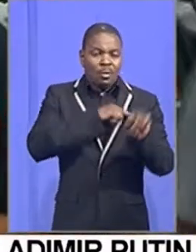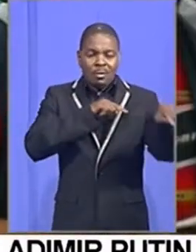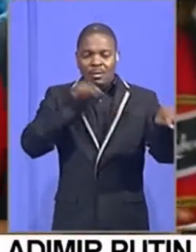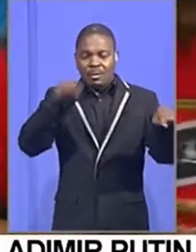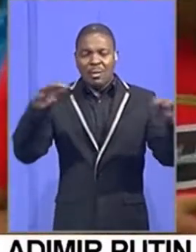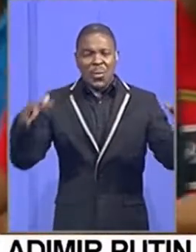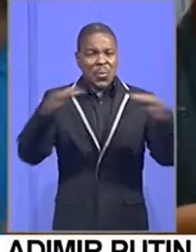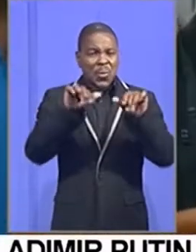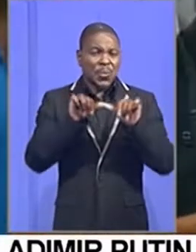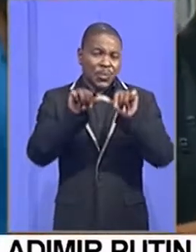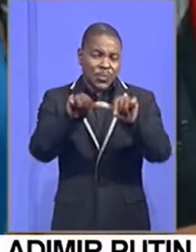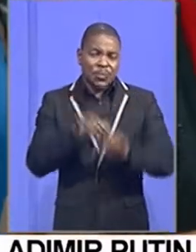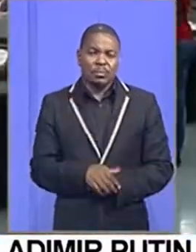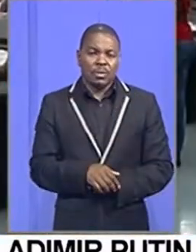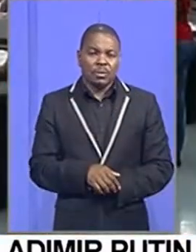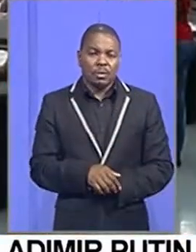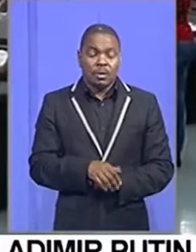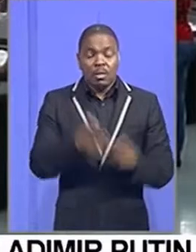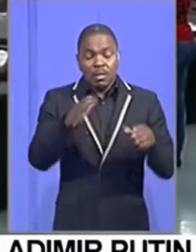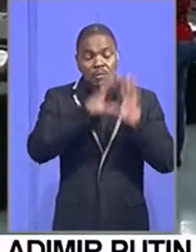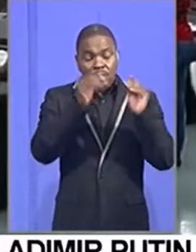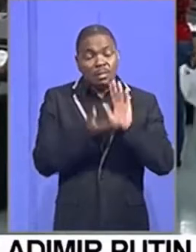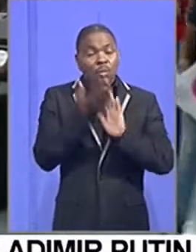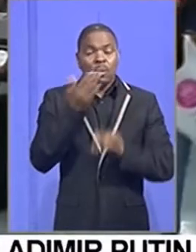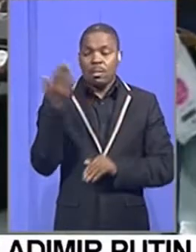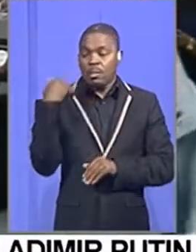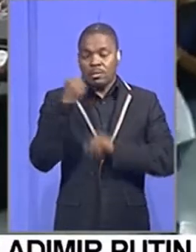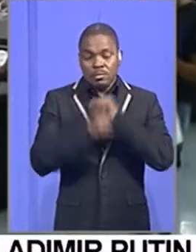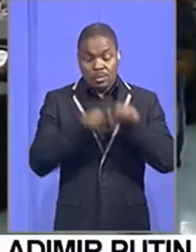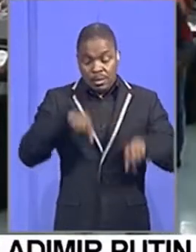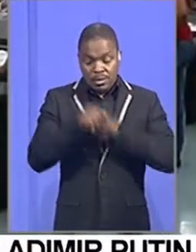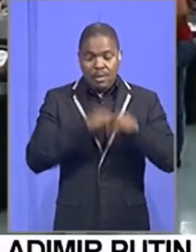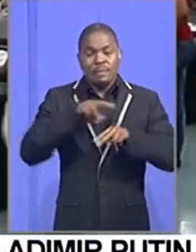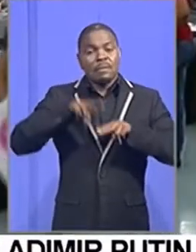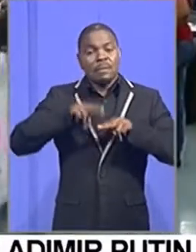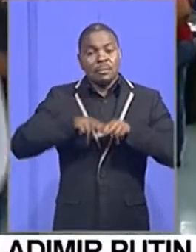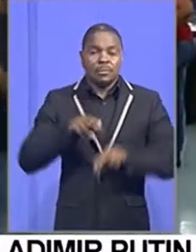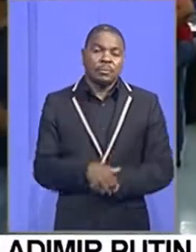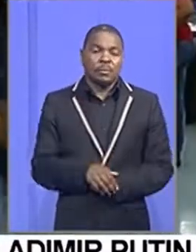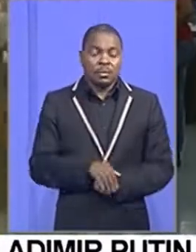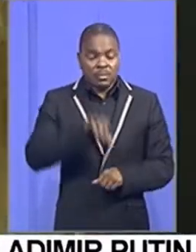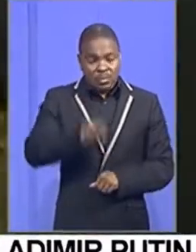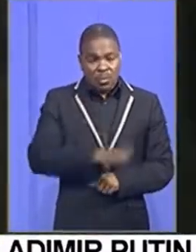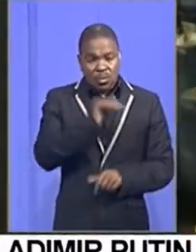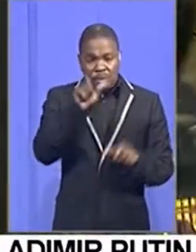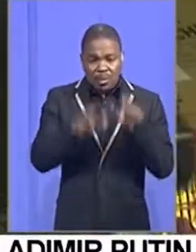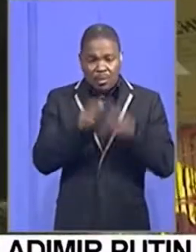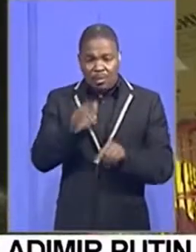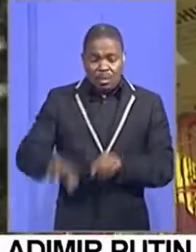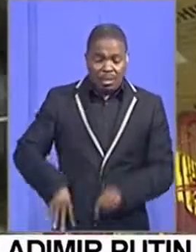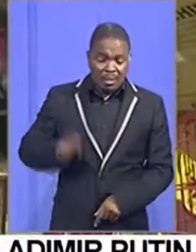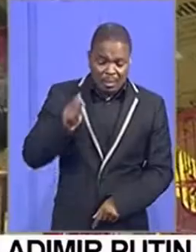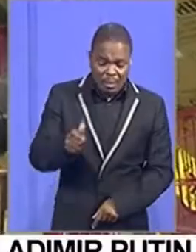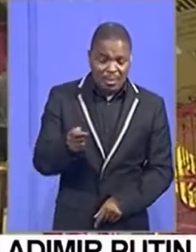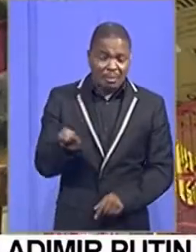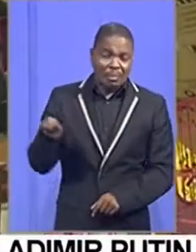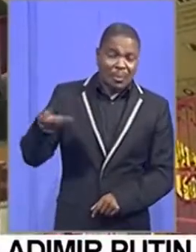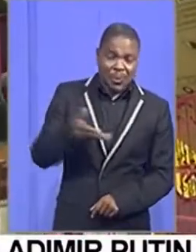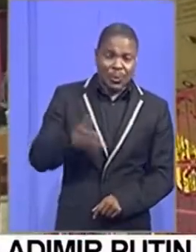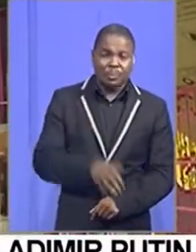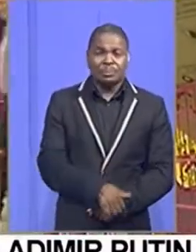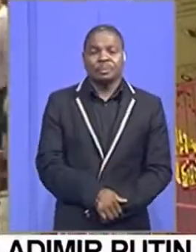Russia le Ukraine ka February lenyaga. Seo se hlotše gape gore maAfrika Borwa a tšwele pele go sobeletša diatla merabeng.